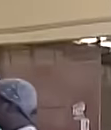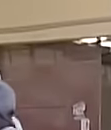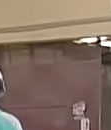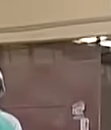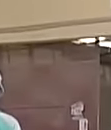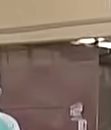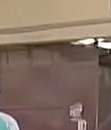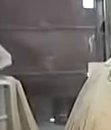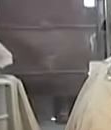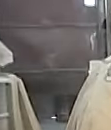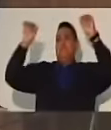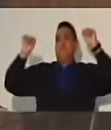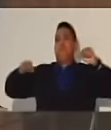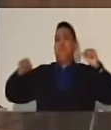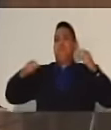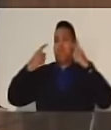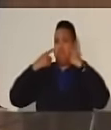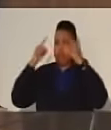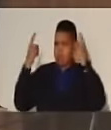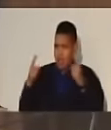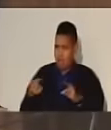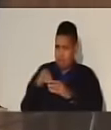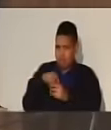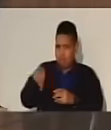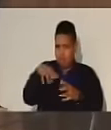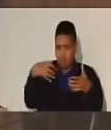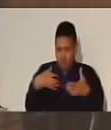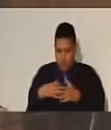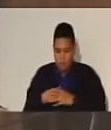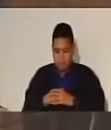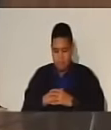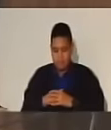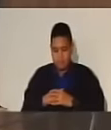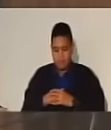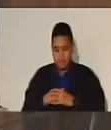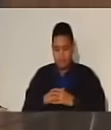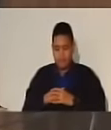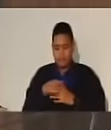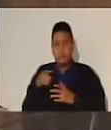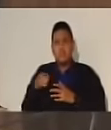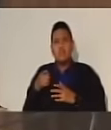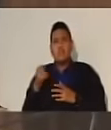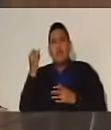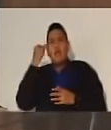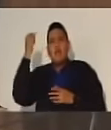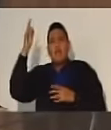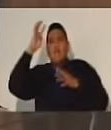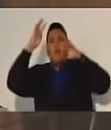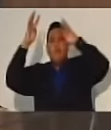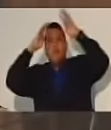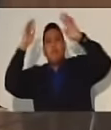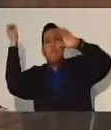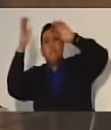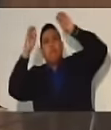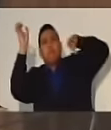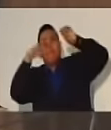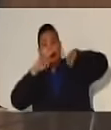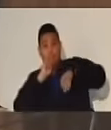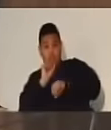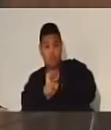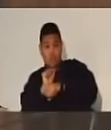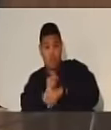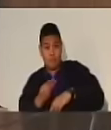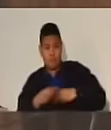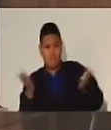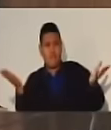its propensity for innovation and job creation, the